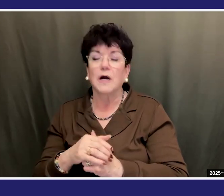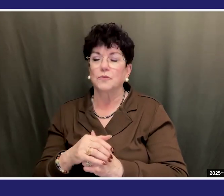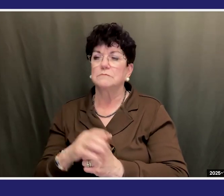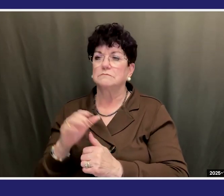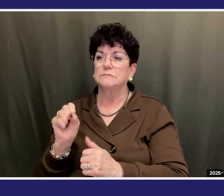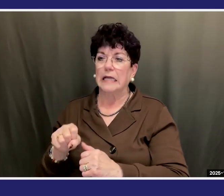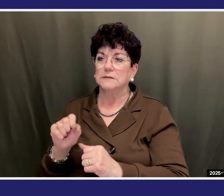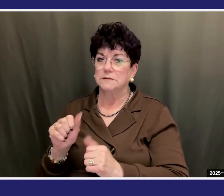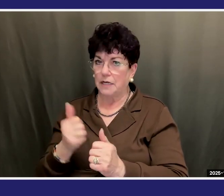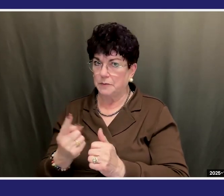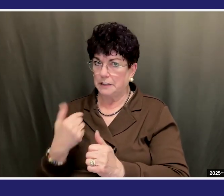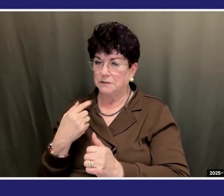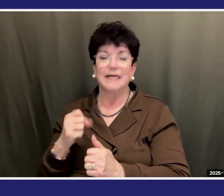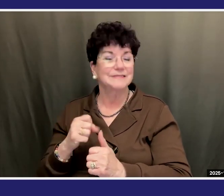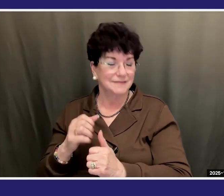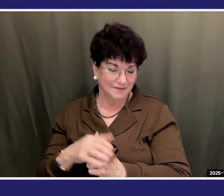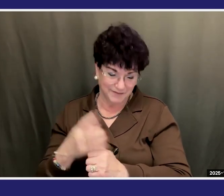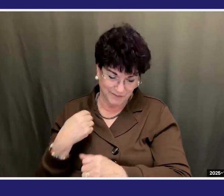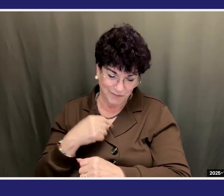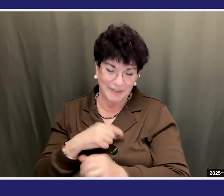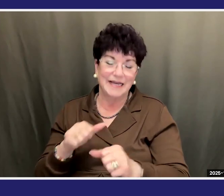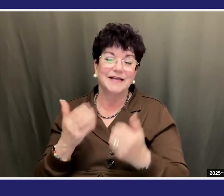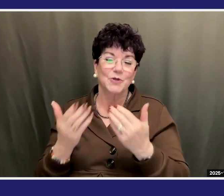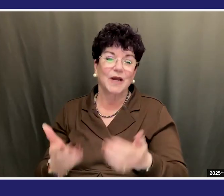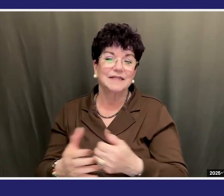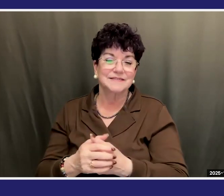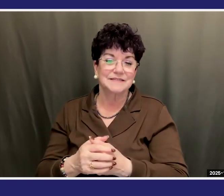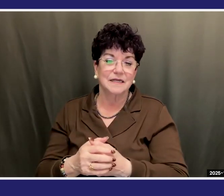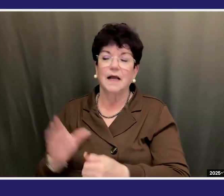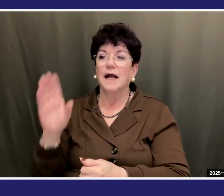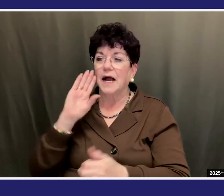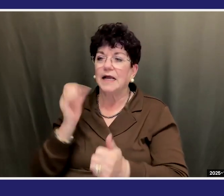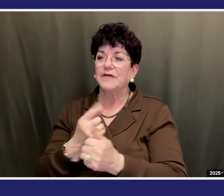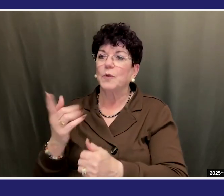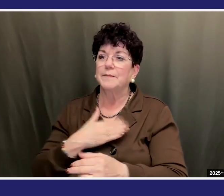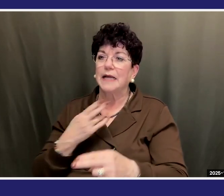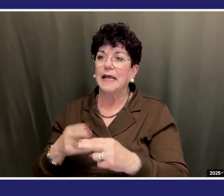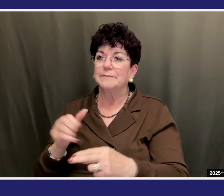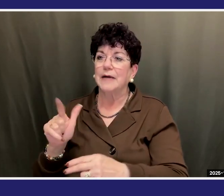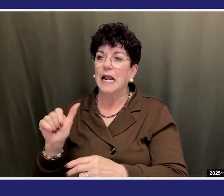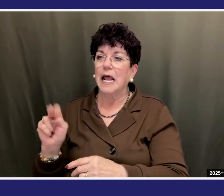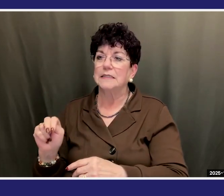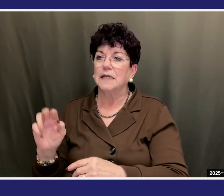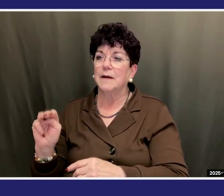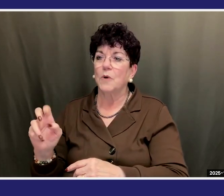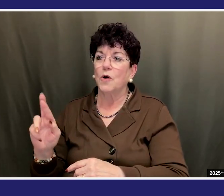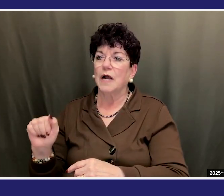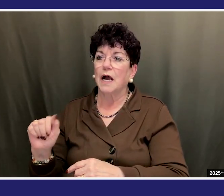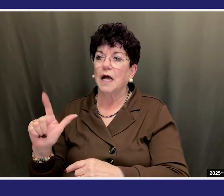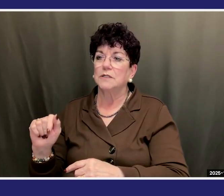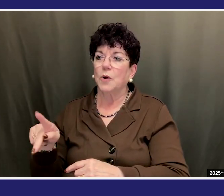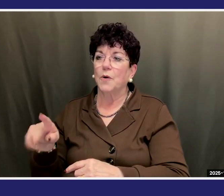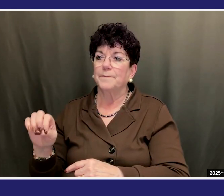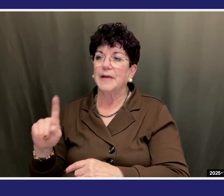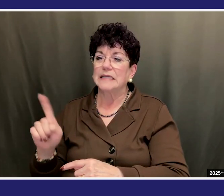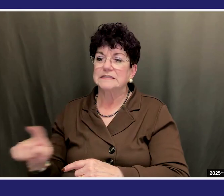Yes, can everyone hear me? We can. Go ahead. Hello, everyone. My name is Alan Mora Lopez, and I serve as a